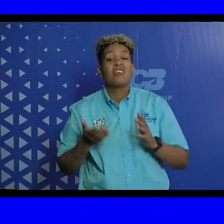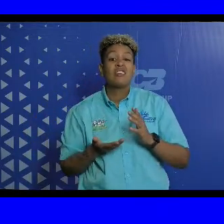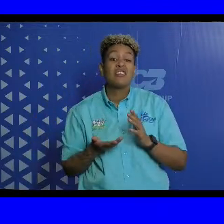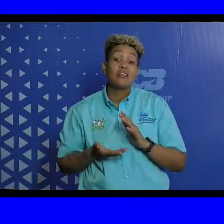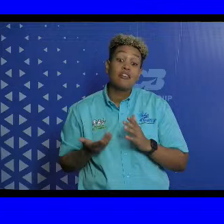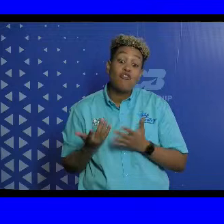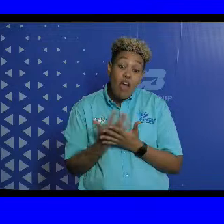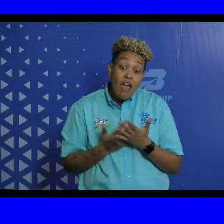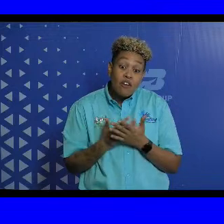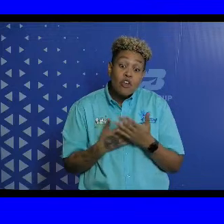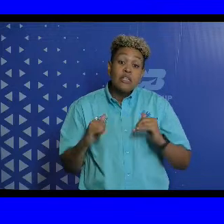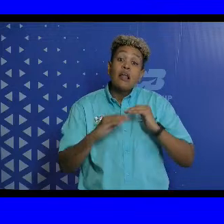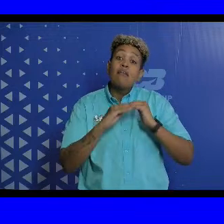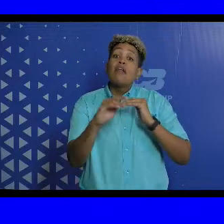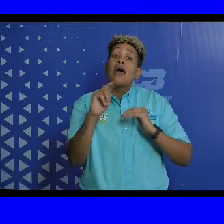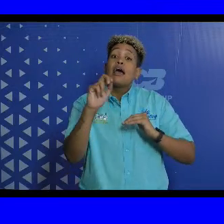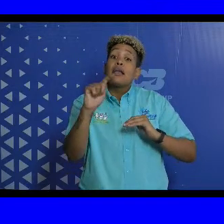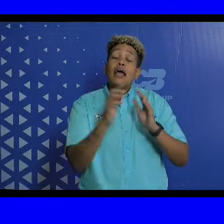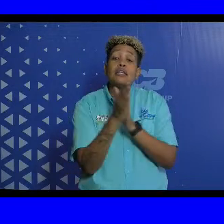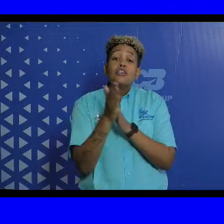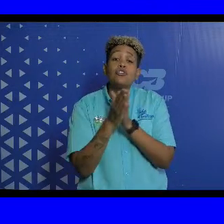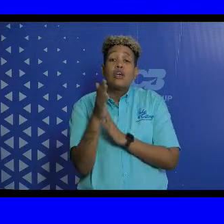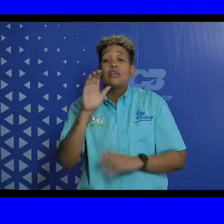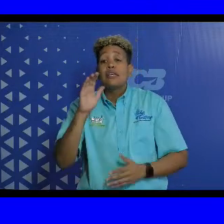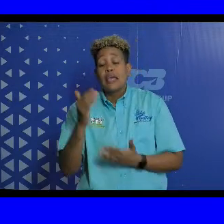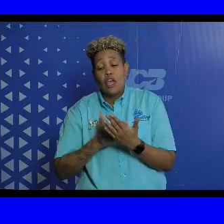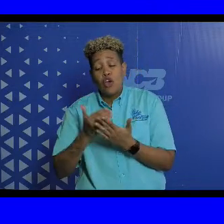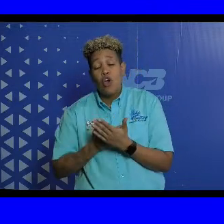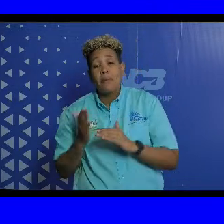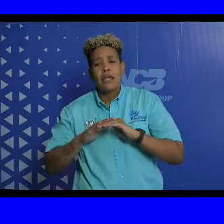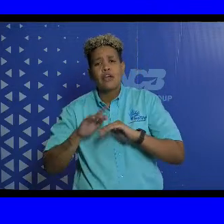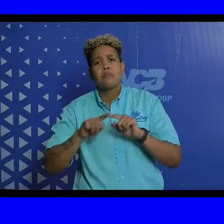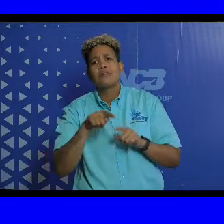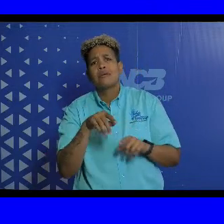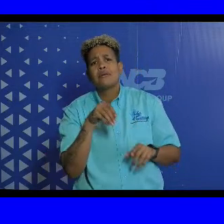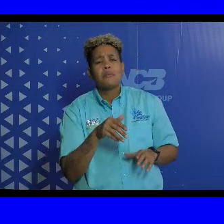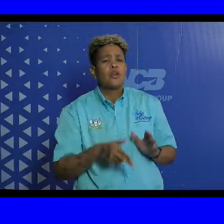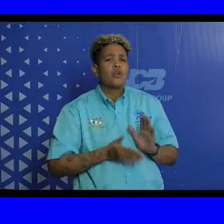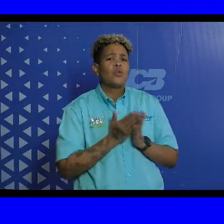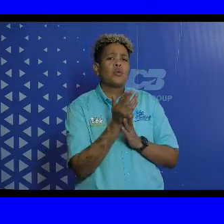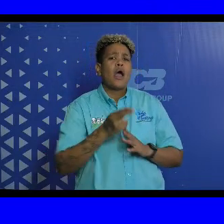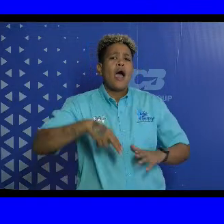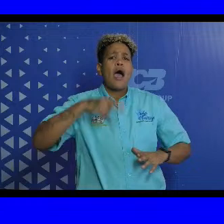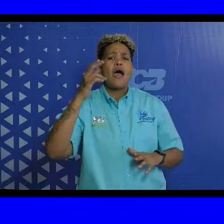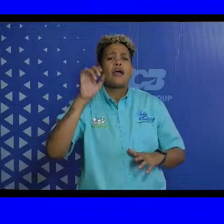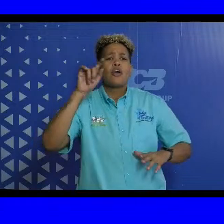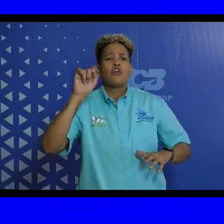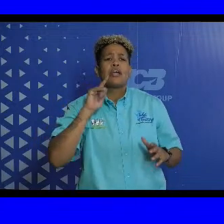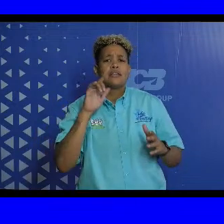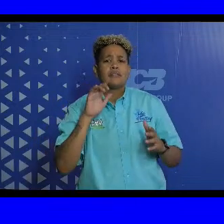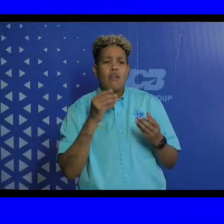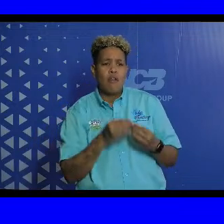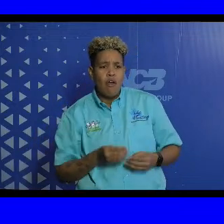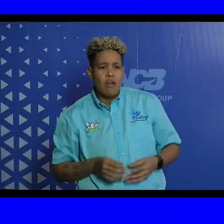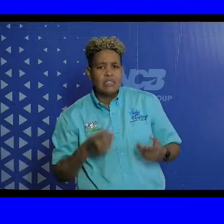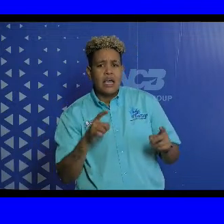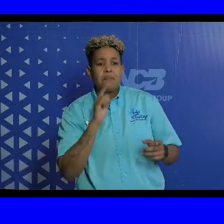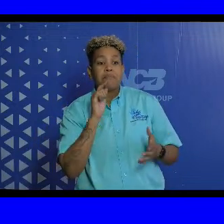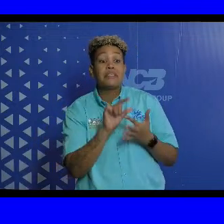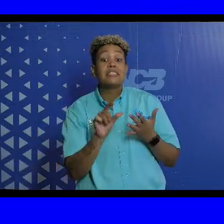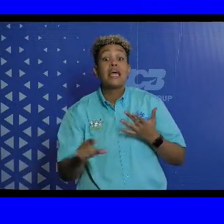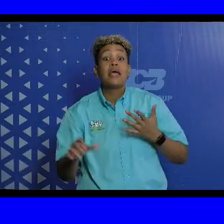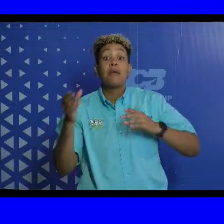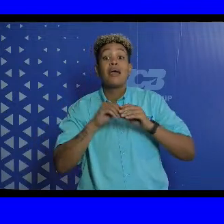comparatively flat. Net interest income increased, however, this was offset by higher credit impairment losses. The segment